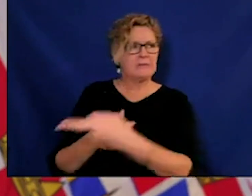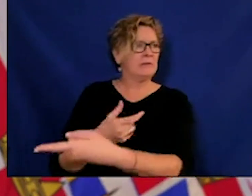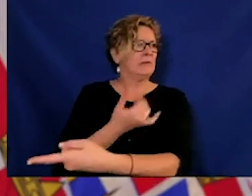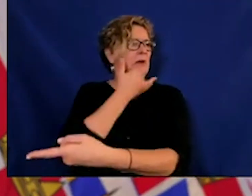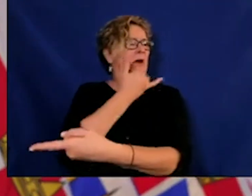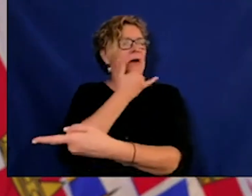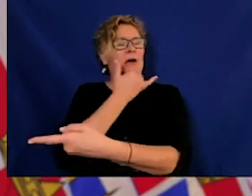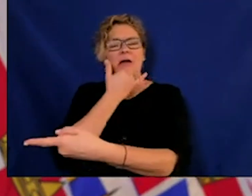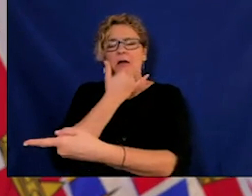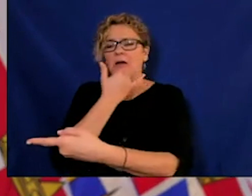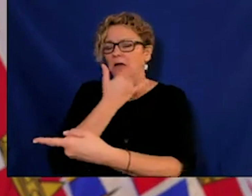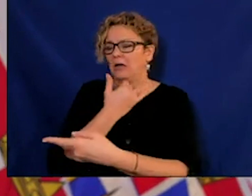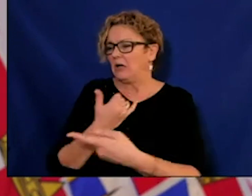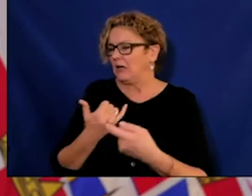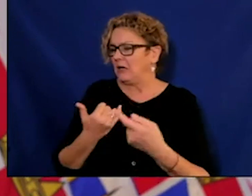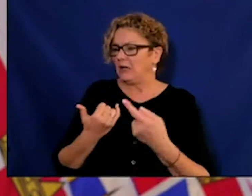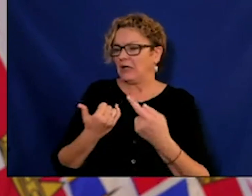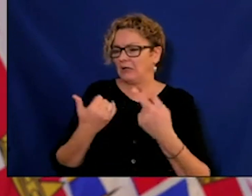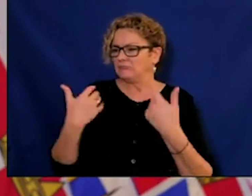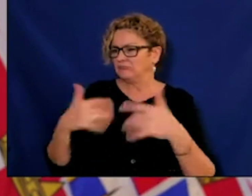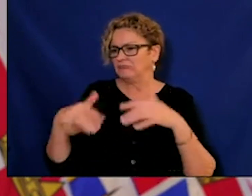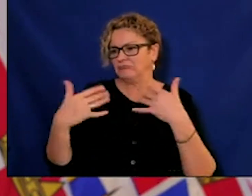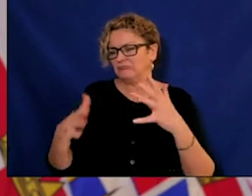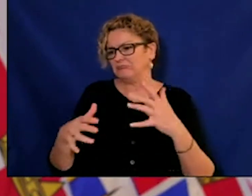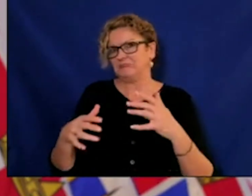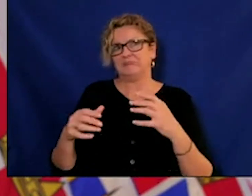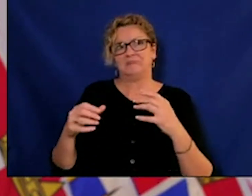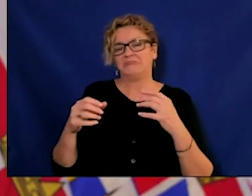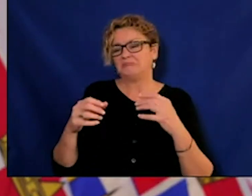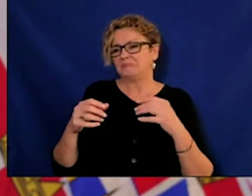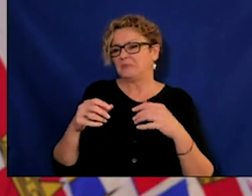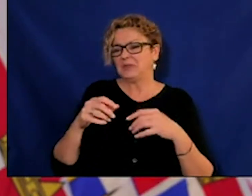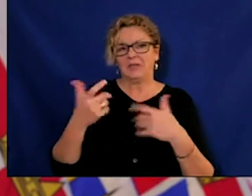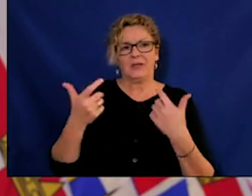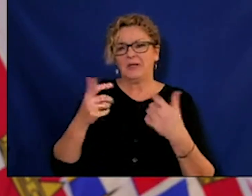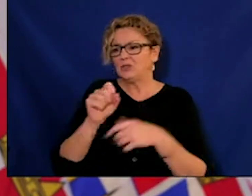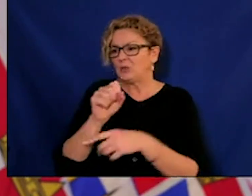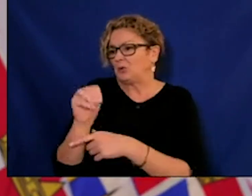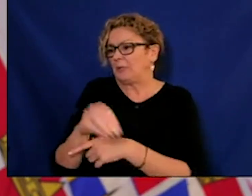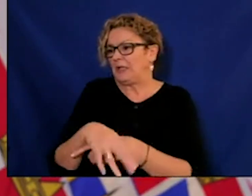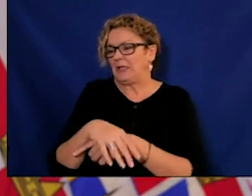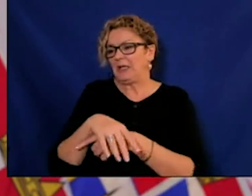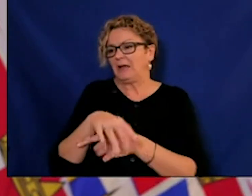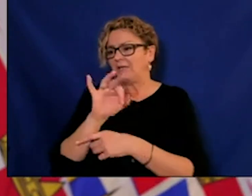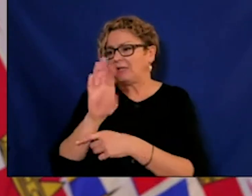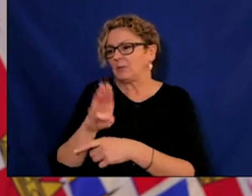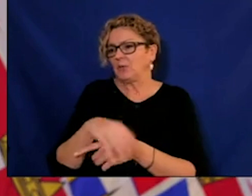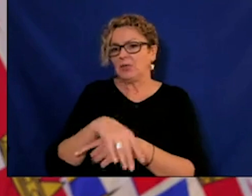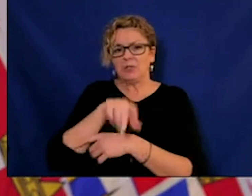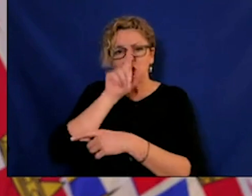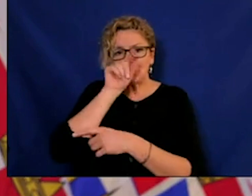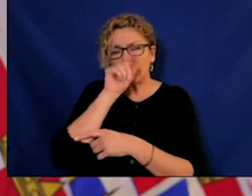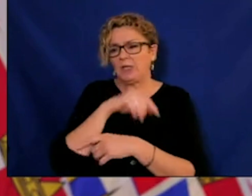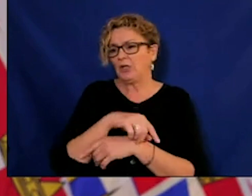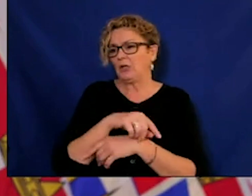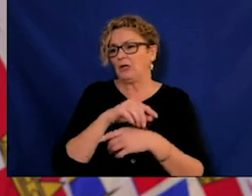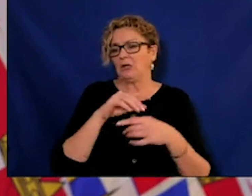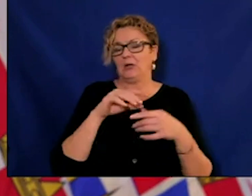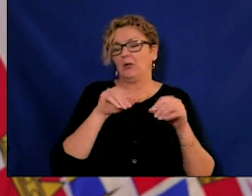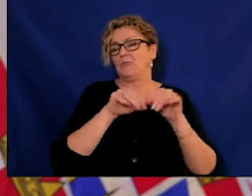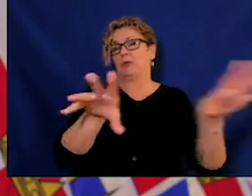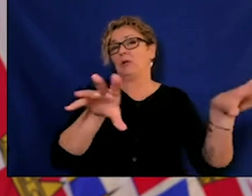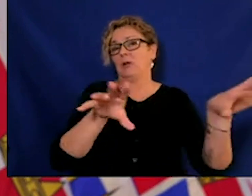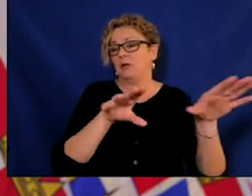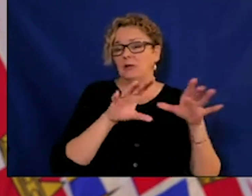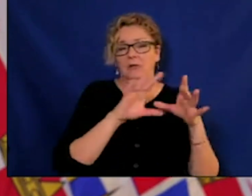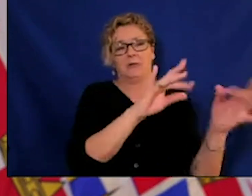I'm inundated with messages from people on Twitter and other social media who seem to think that you are avoiding questions and that you're